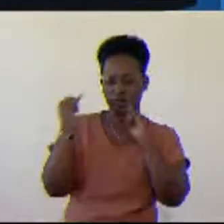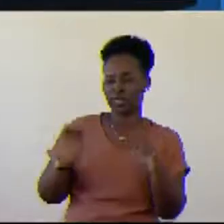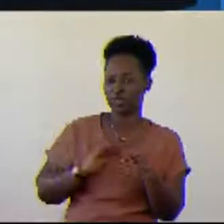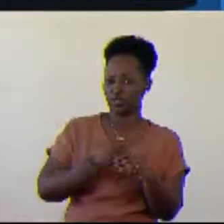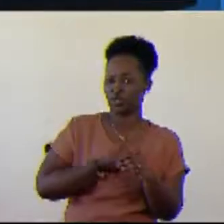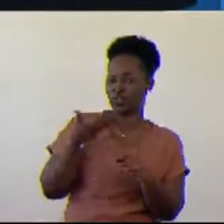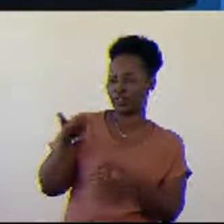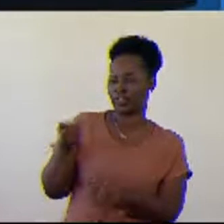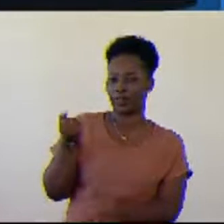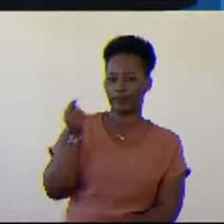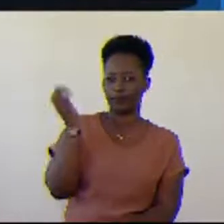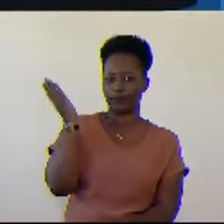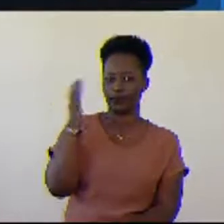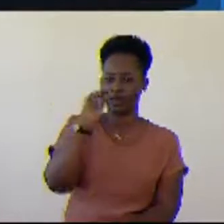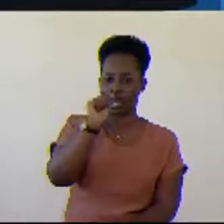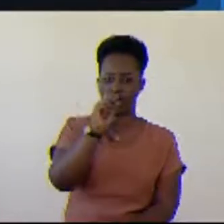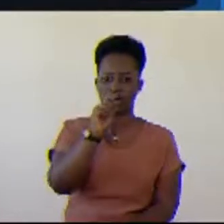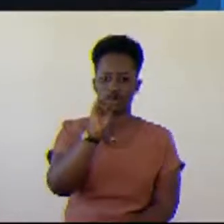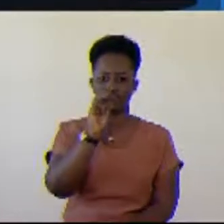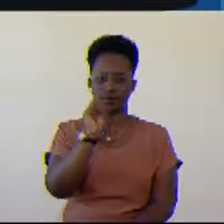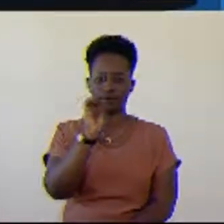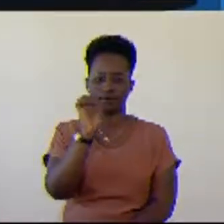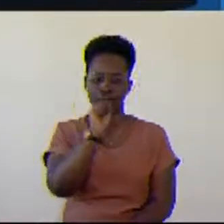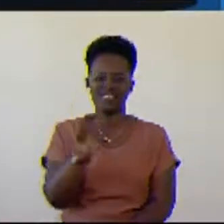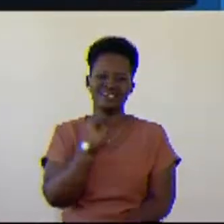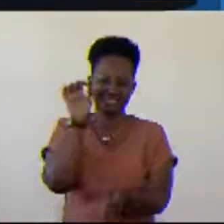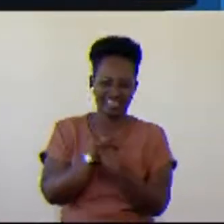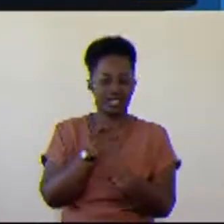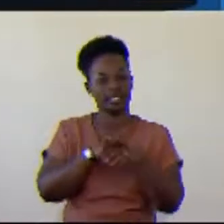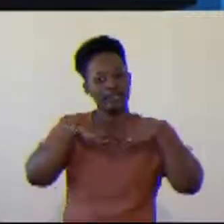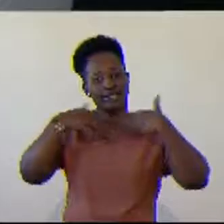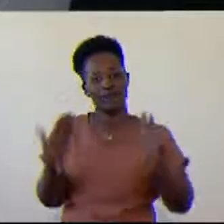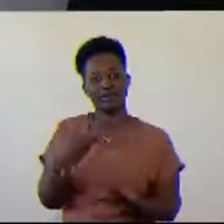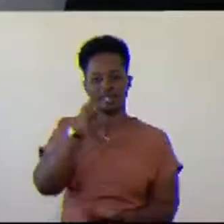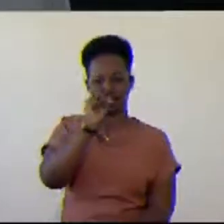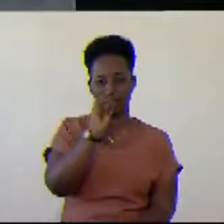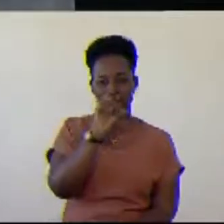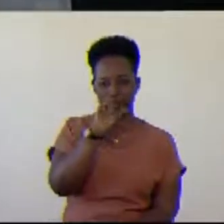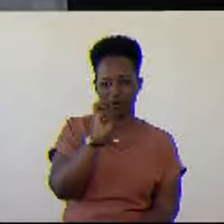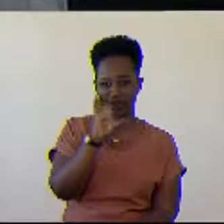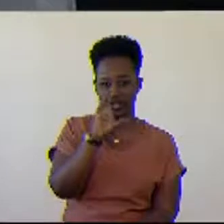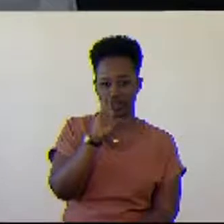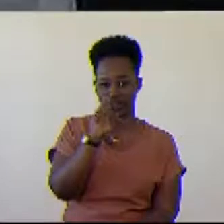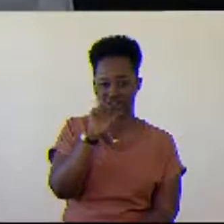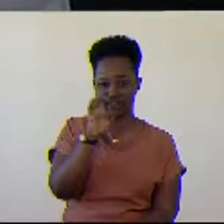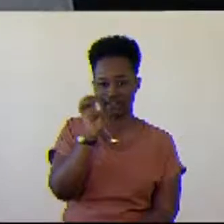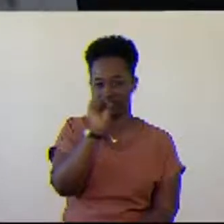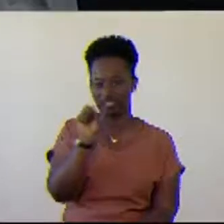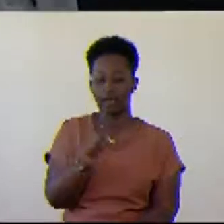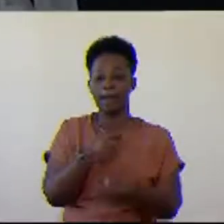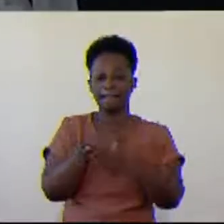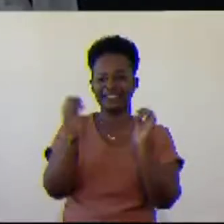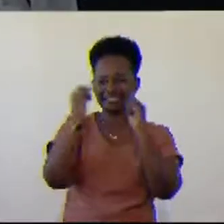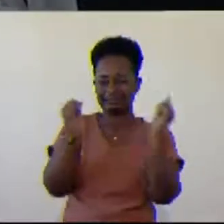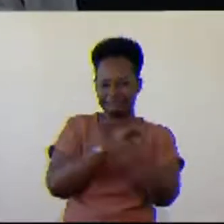molecules that make up that matter, that make up that lamina. And there are very many. But we cannot draw all of them. So here